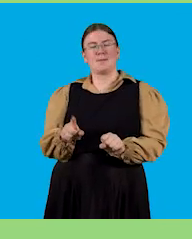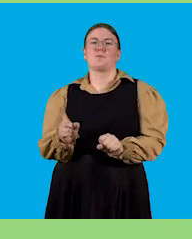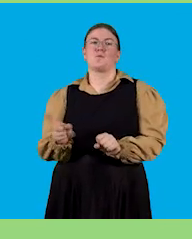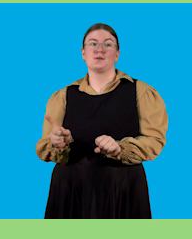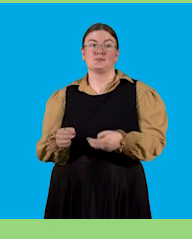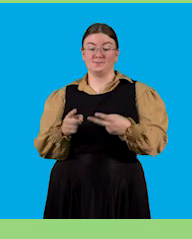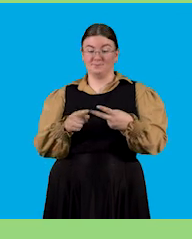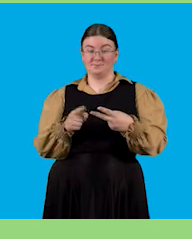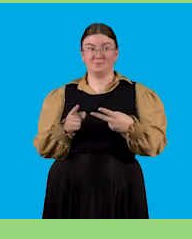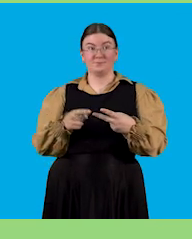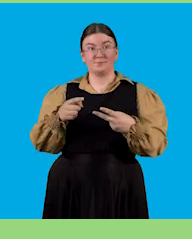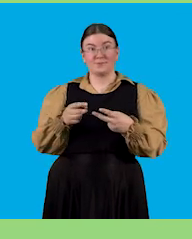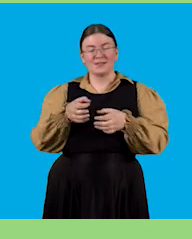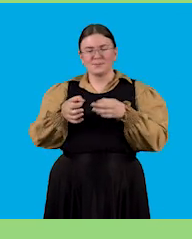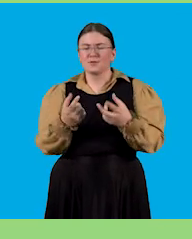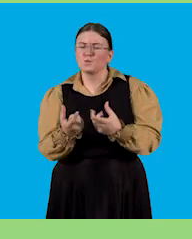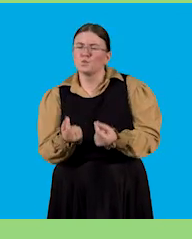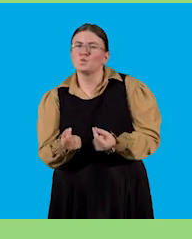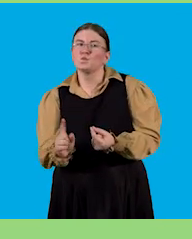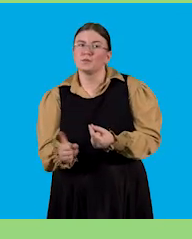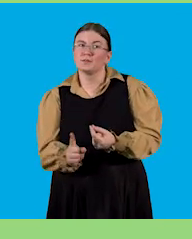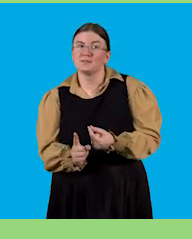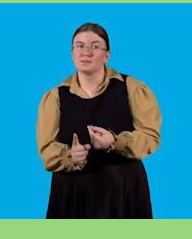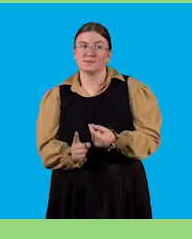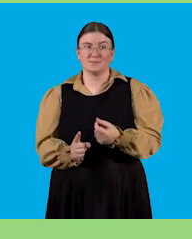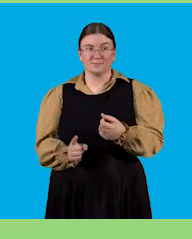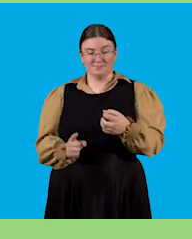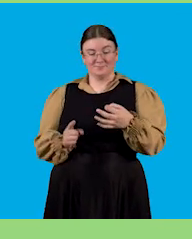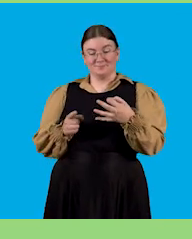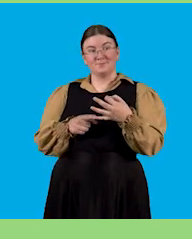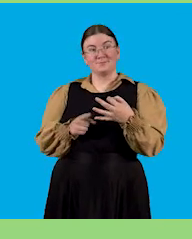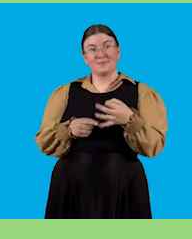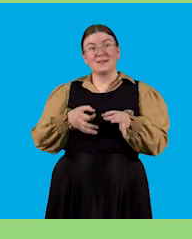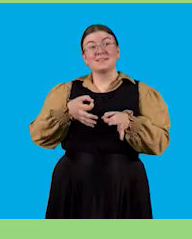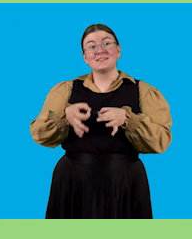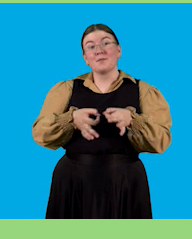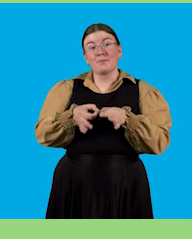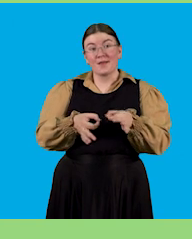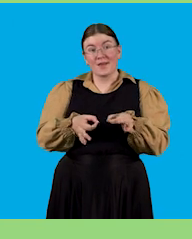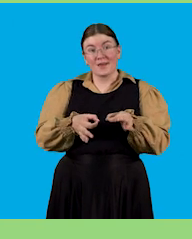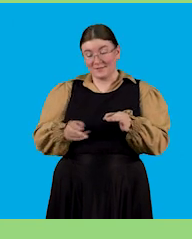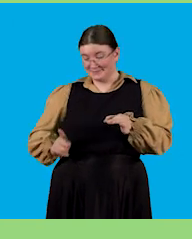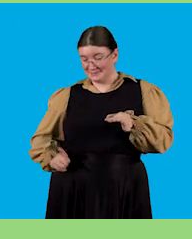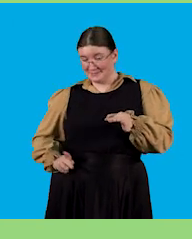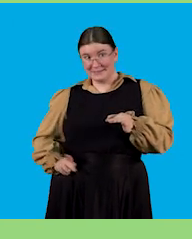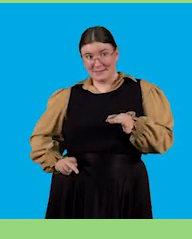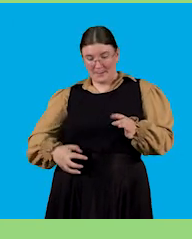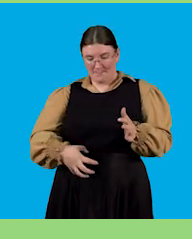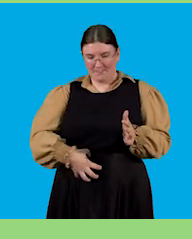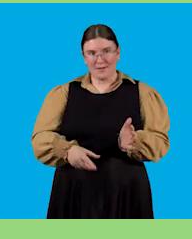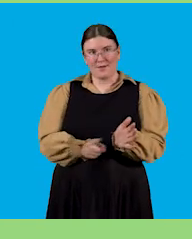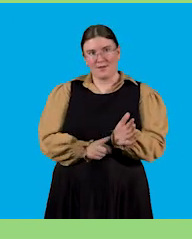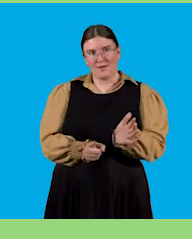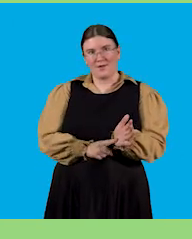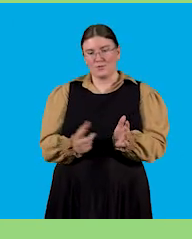should know what the function of the excretory system is, explain the importance of the kidney,